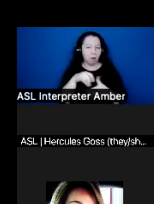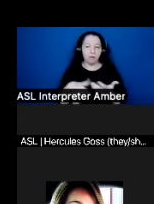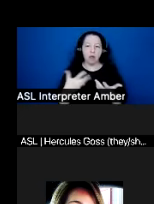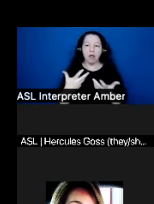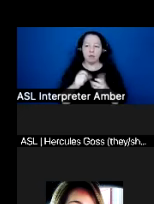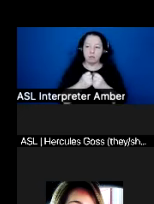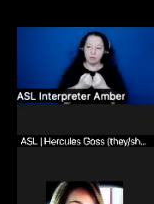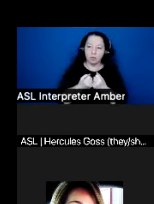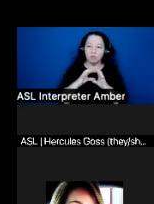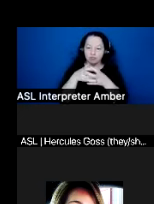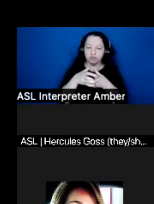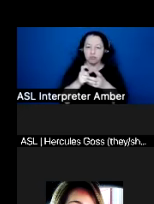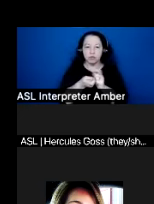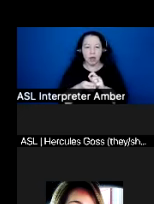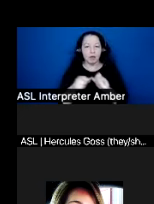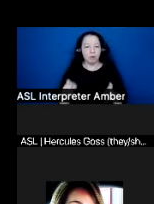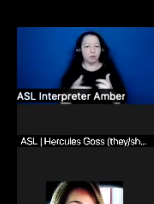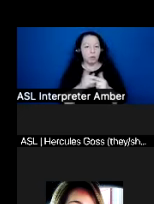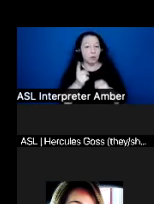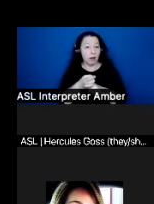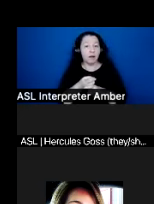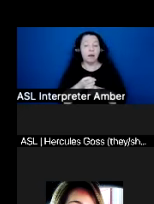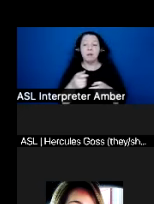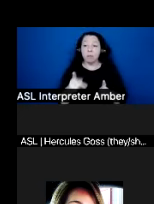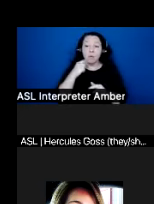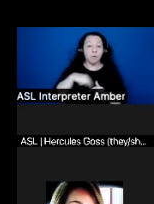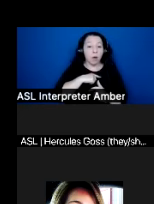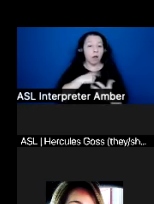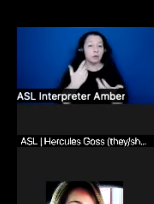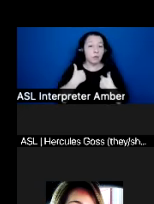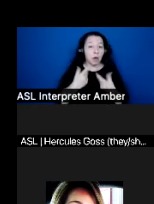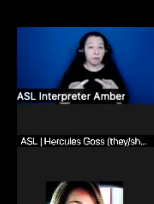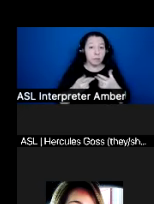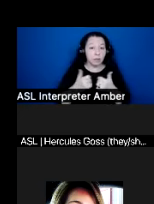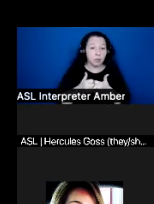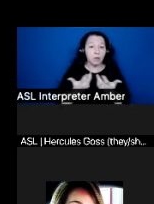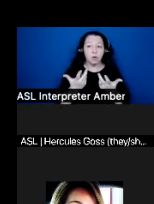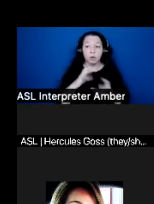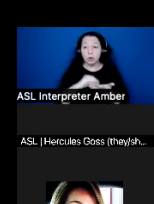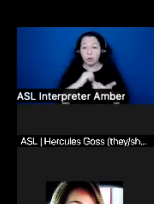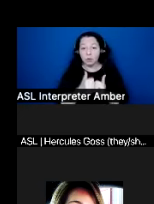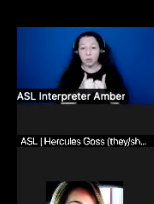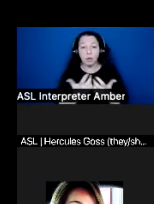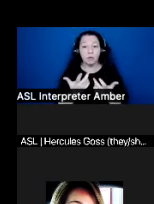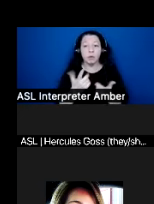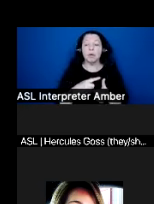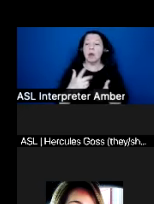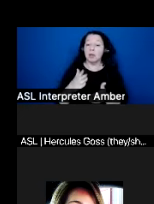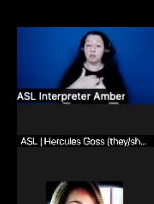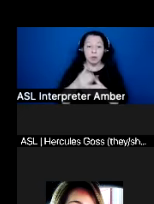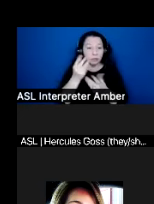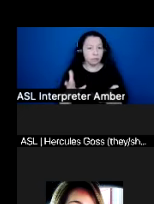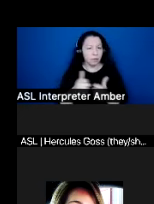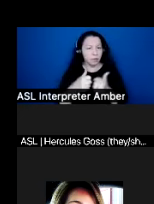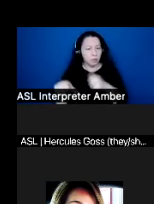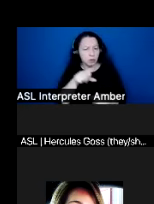to take space and co-learn, and then share that information with others, and really sort